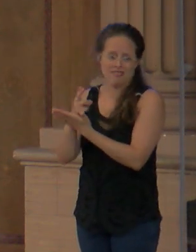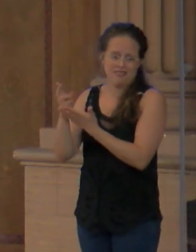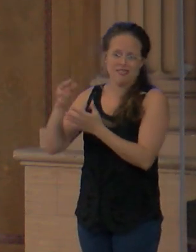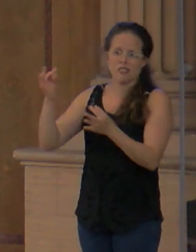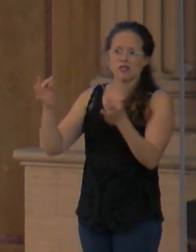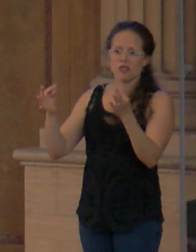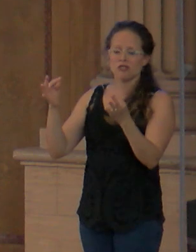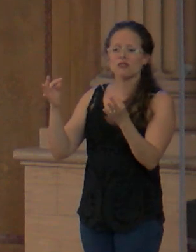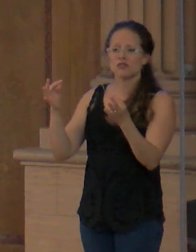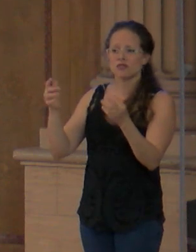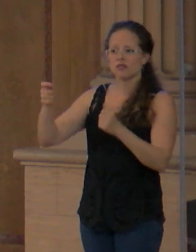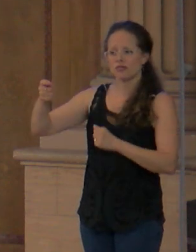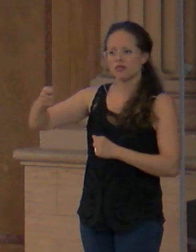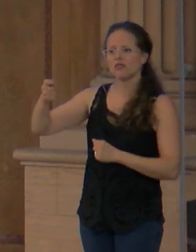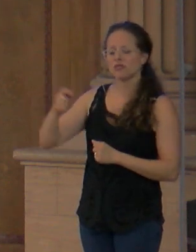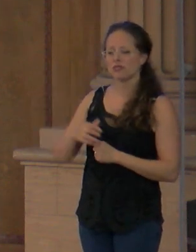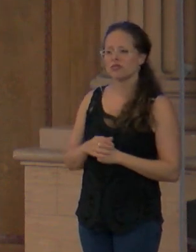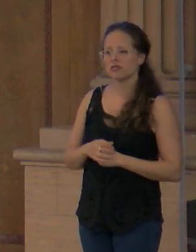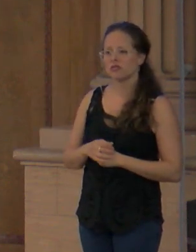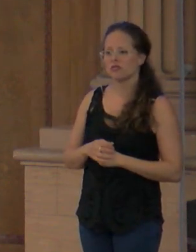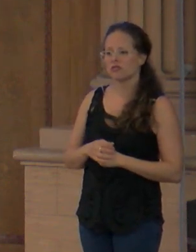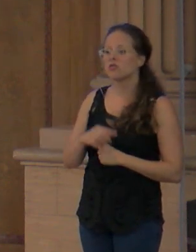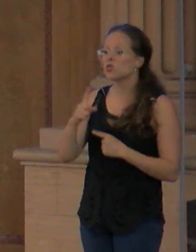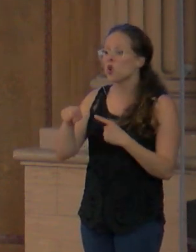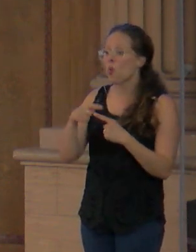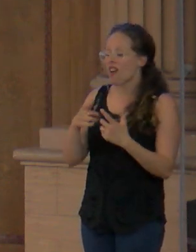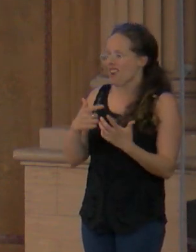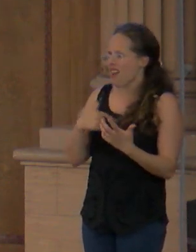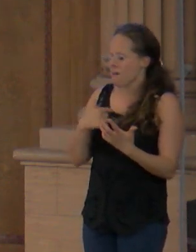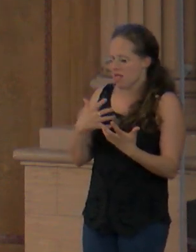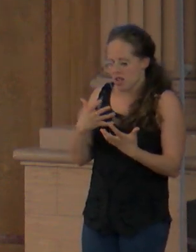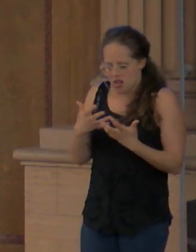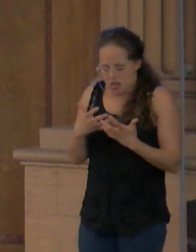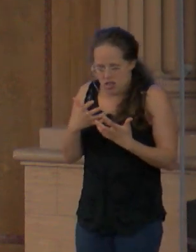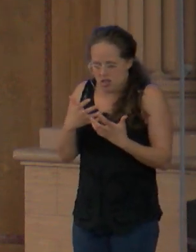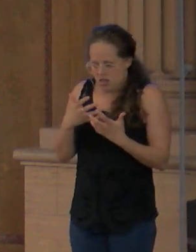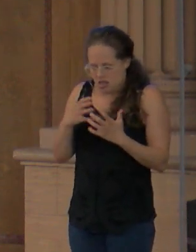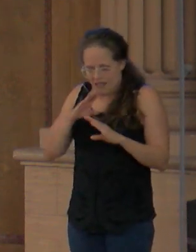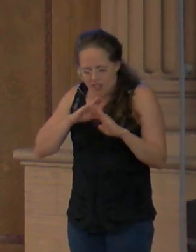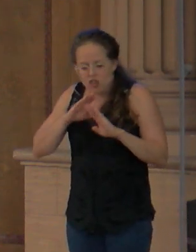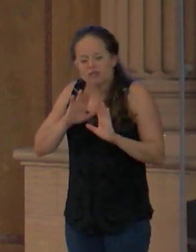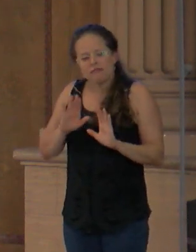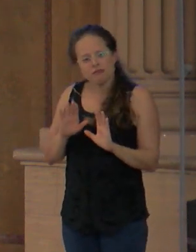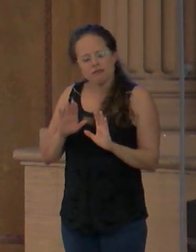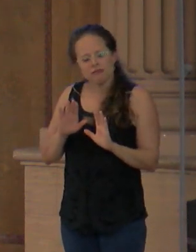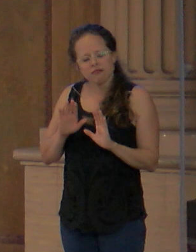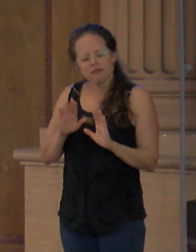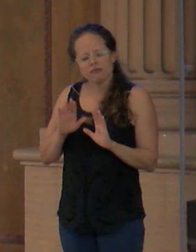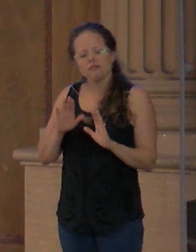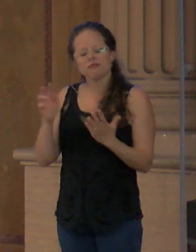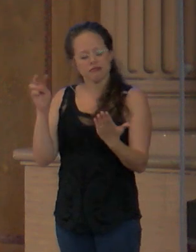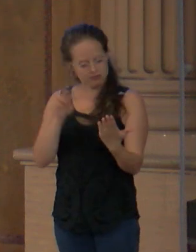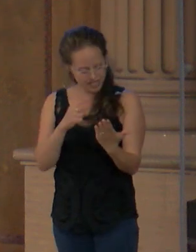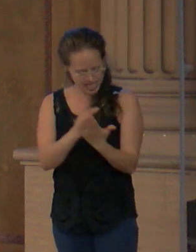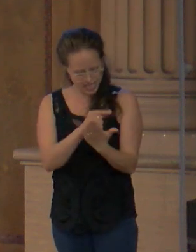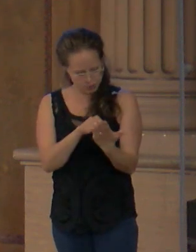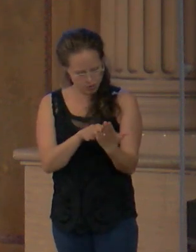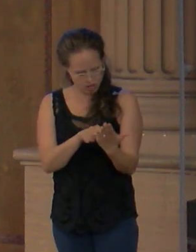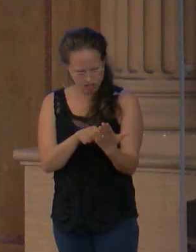if you're living in the fear of the Lord, trust that God judges and that he does sort things out. Also remind yourself of the gospel. Jesus won by